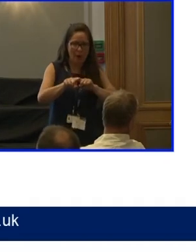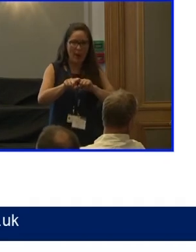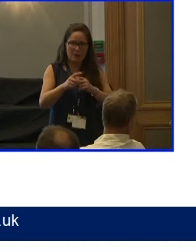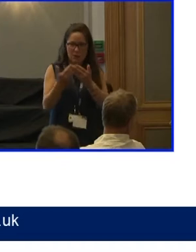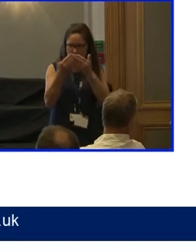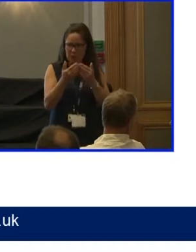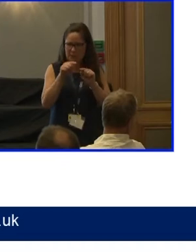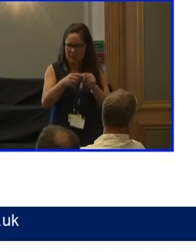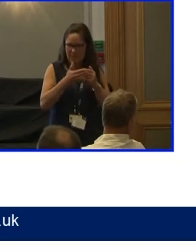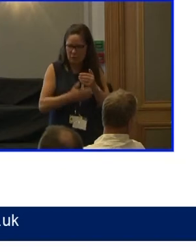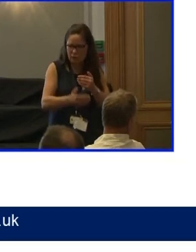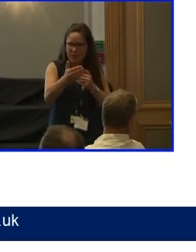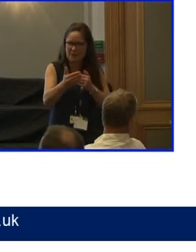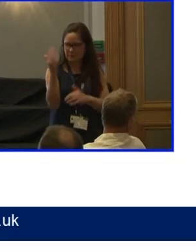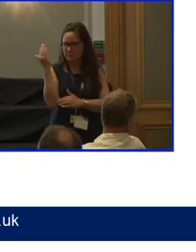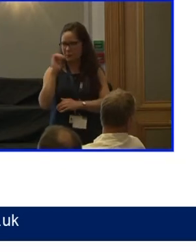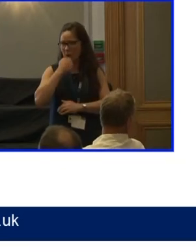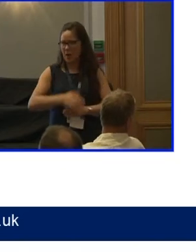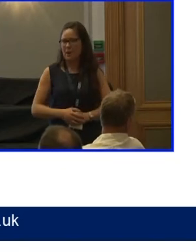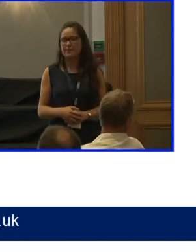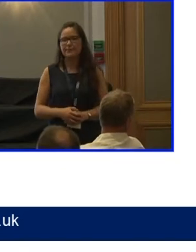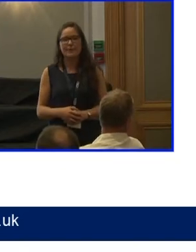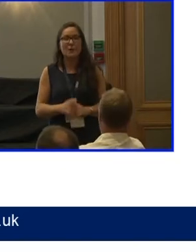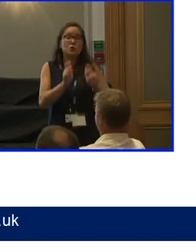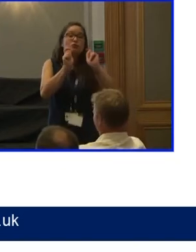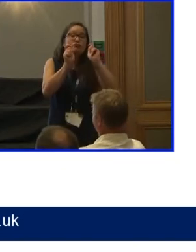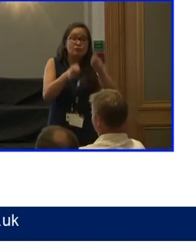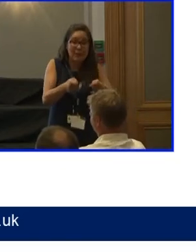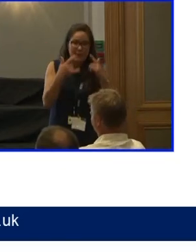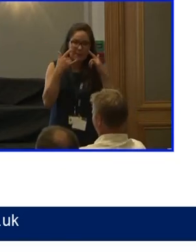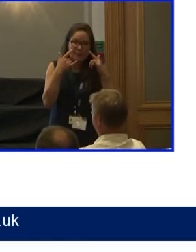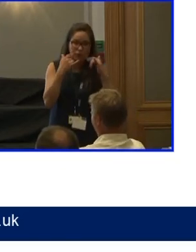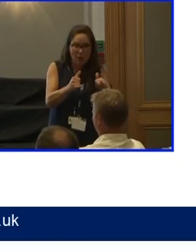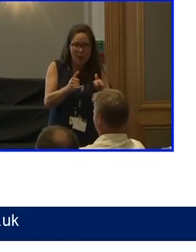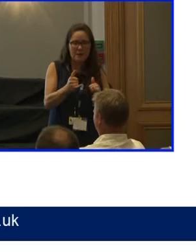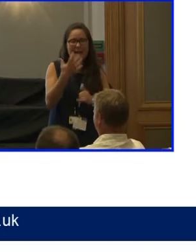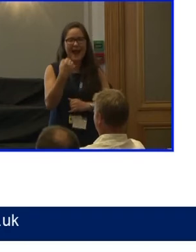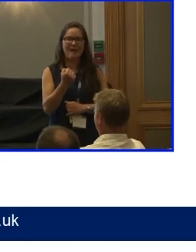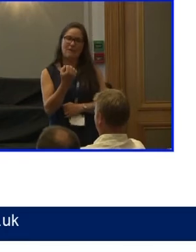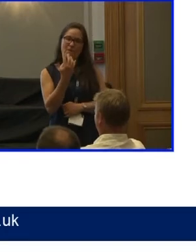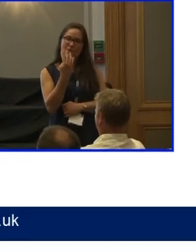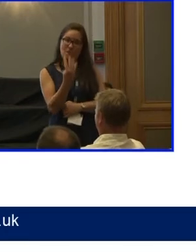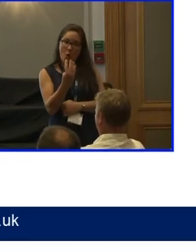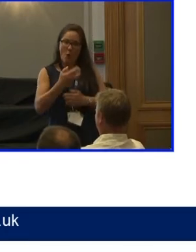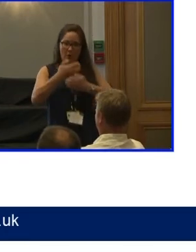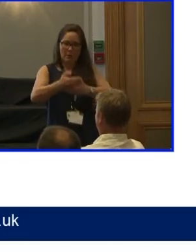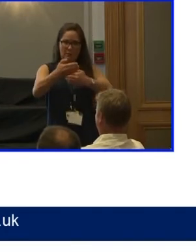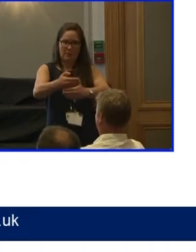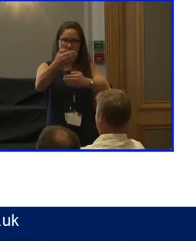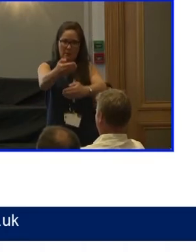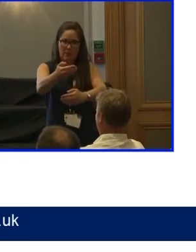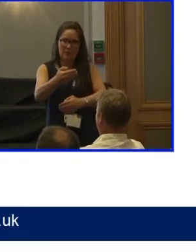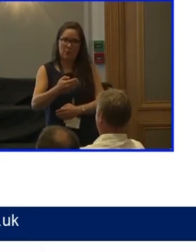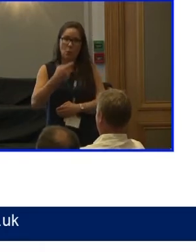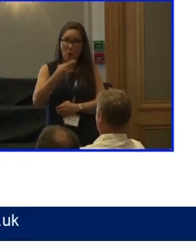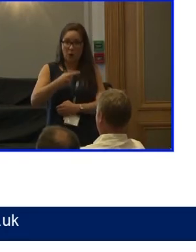for the rest of the talk. So these treatment trials are usually carried out in four phases. Phases one, two, and